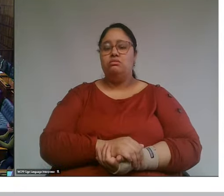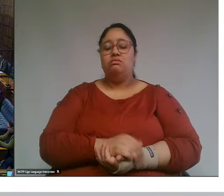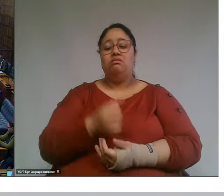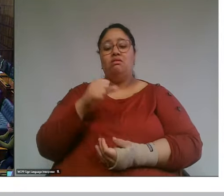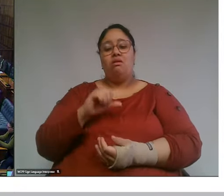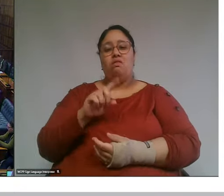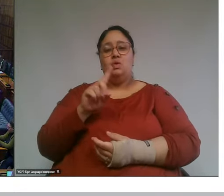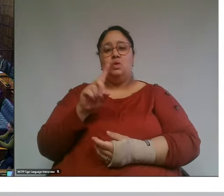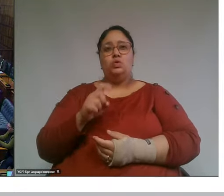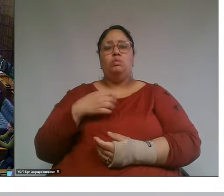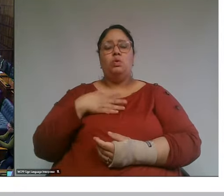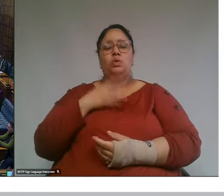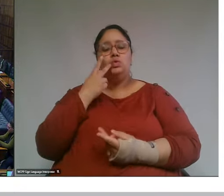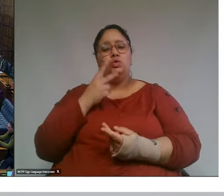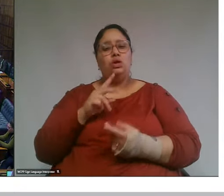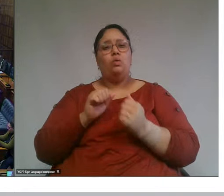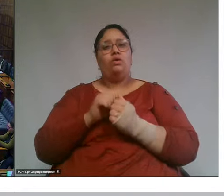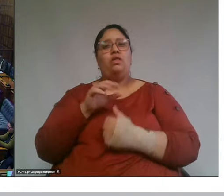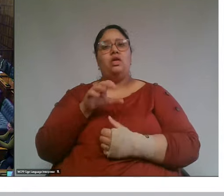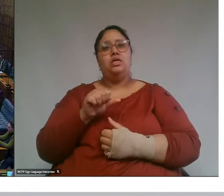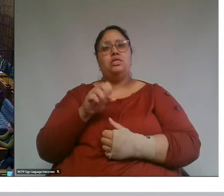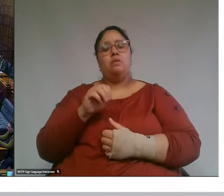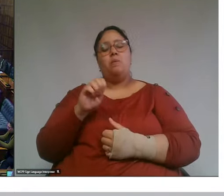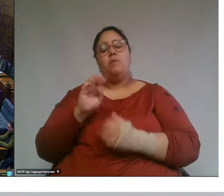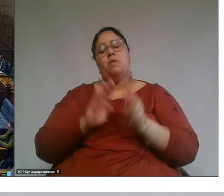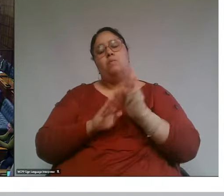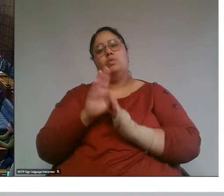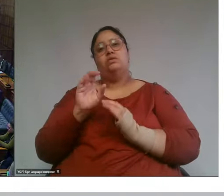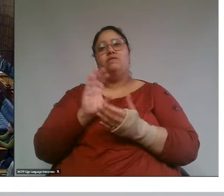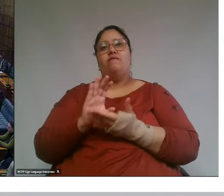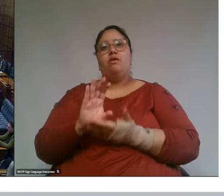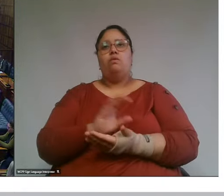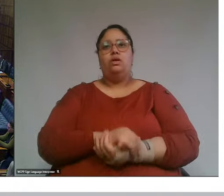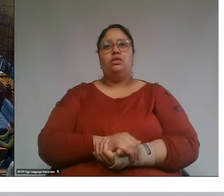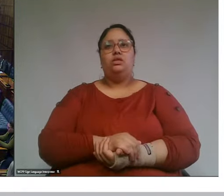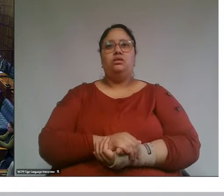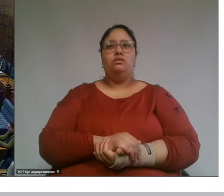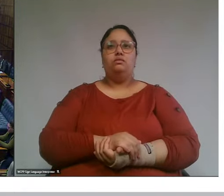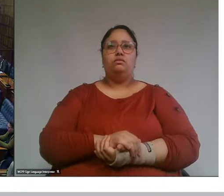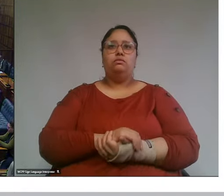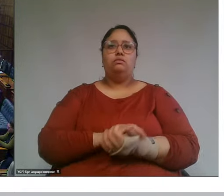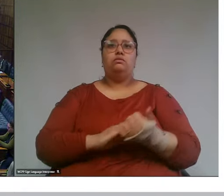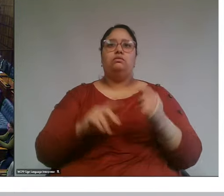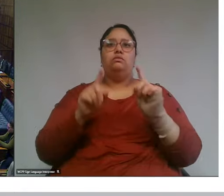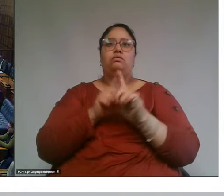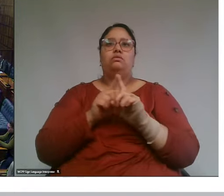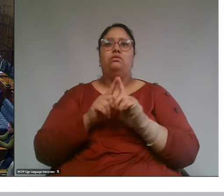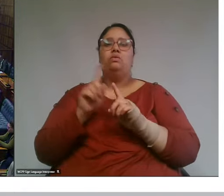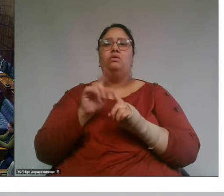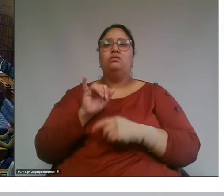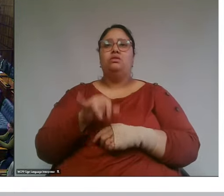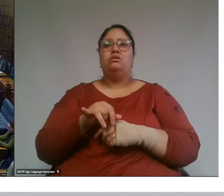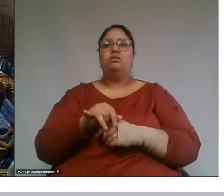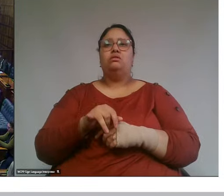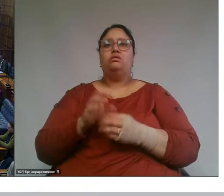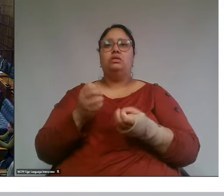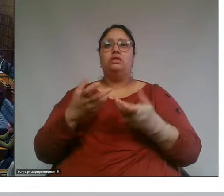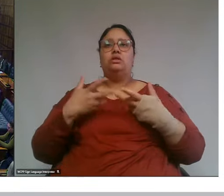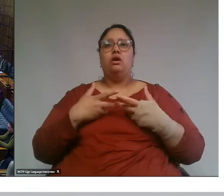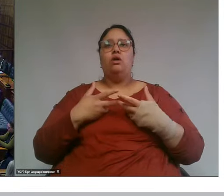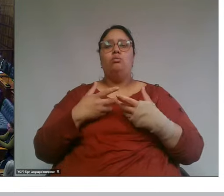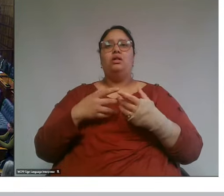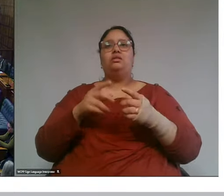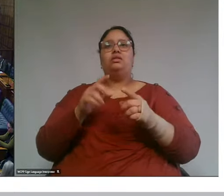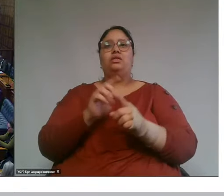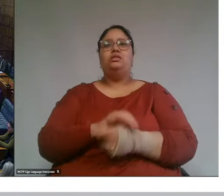to to to check with the smme booster fund now that we're talking about data and evidence is that given that this program started